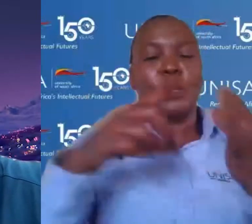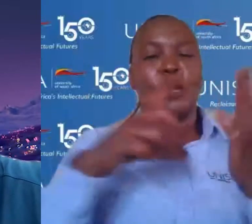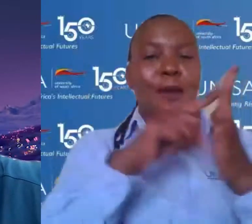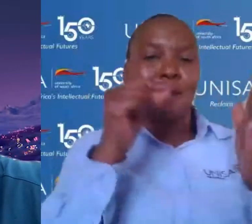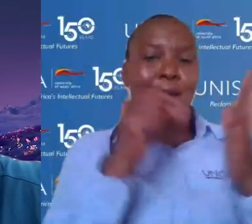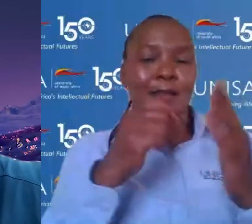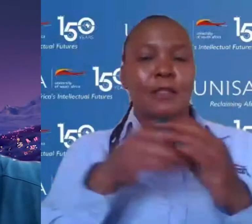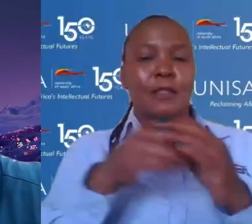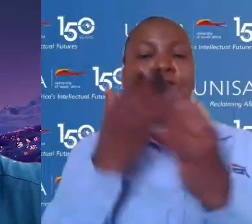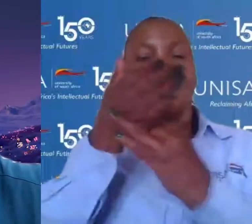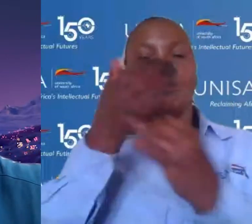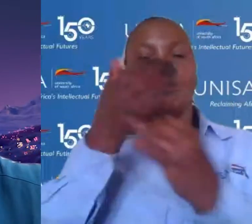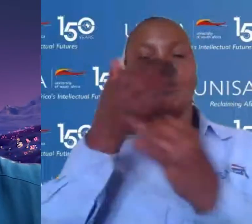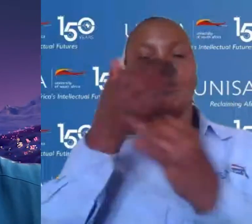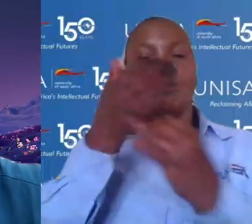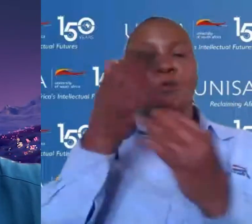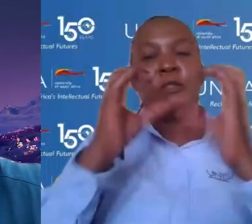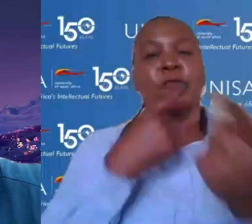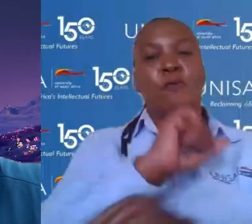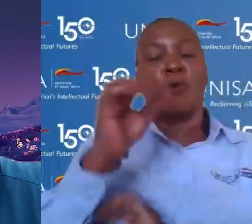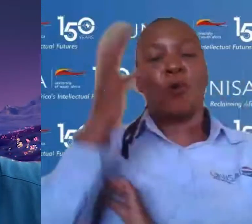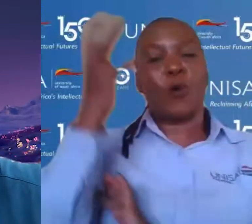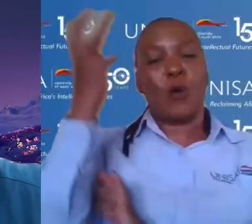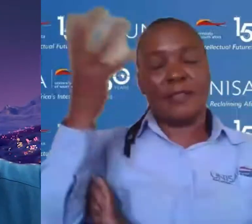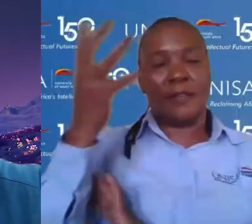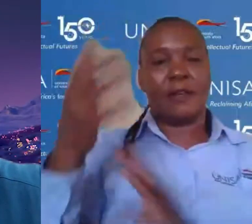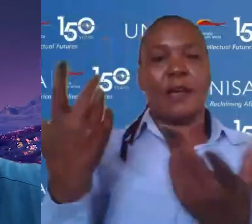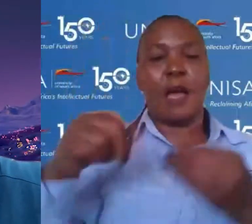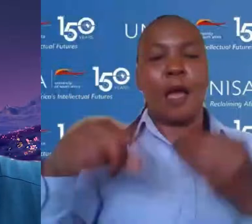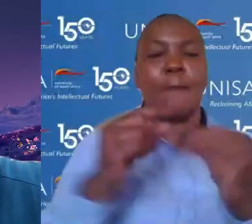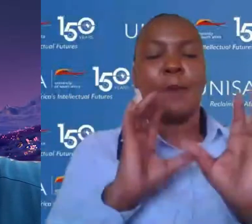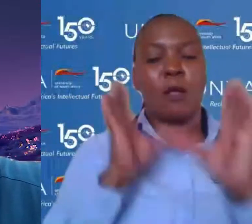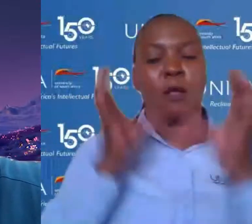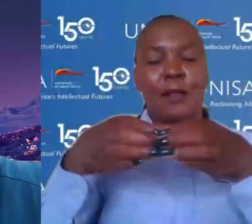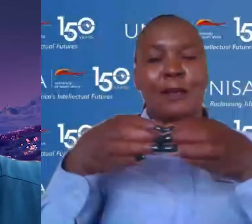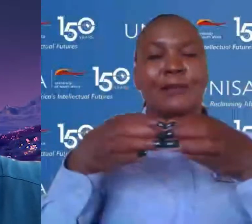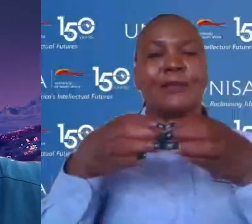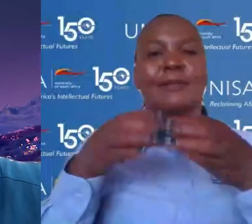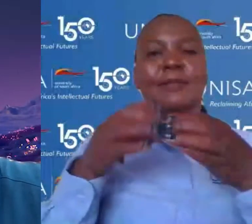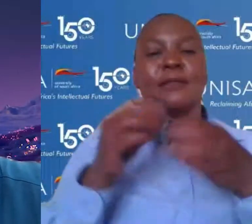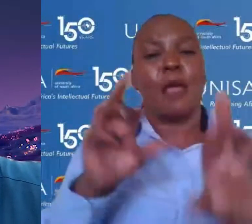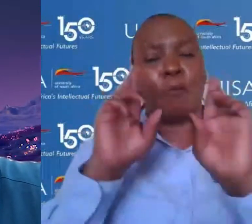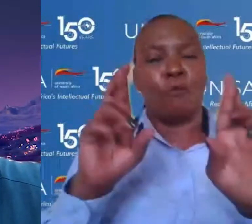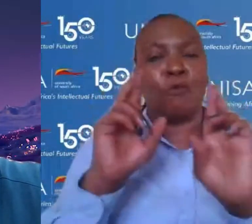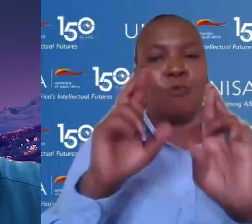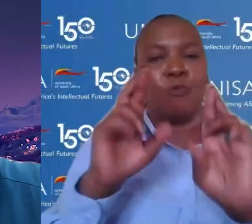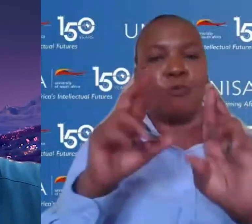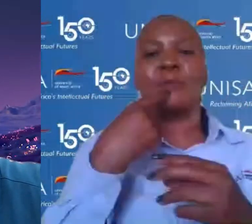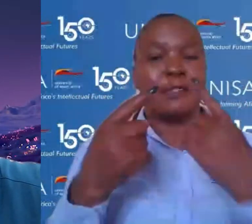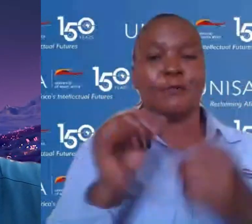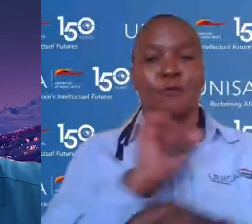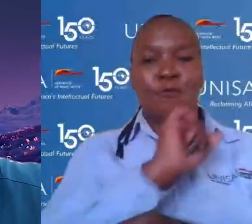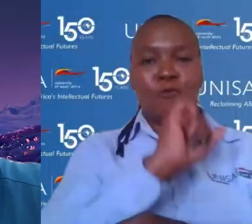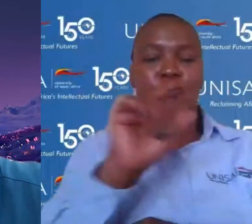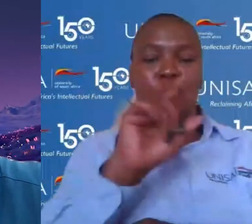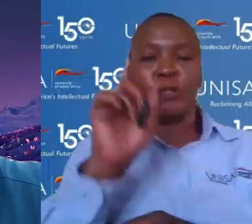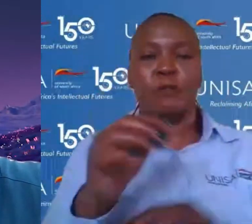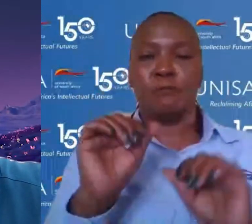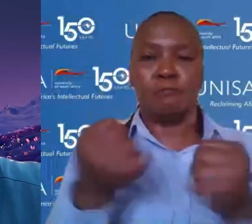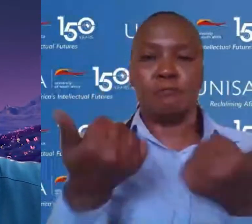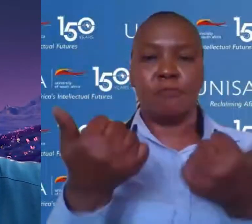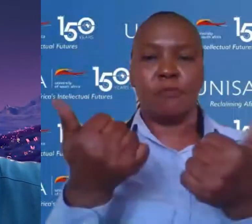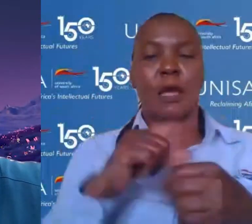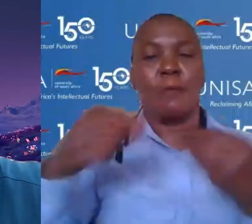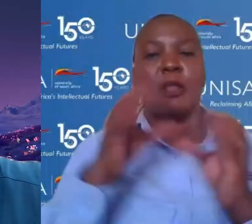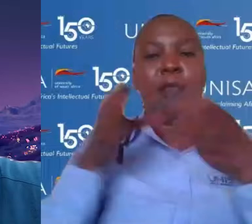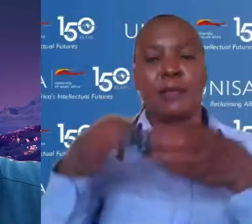communication from your lecturer about classes. I hope I'm answering the question about classes.